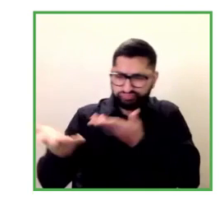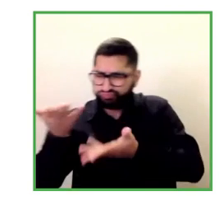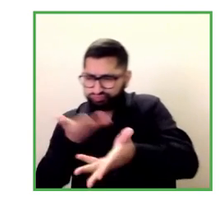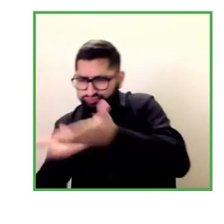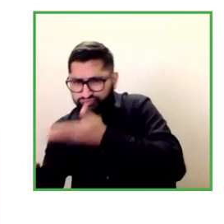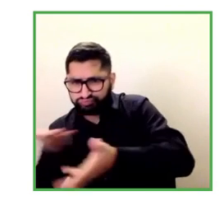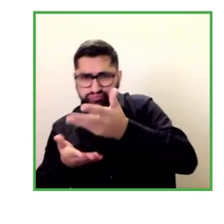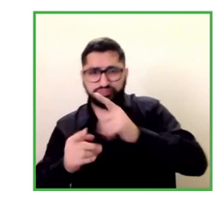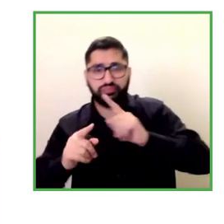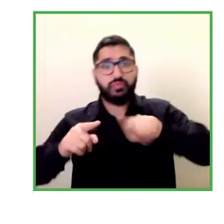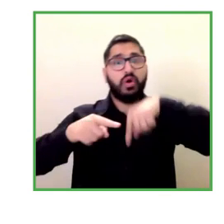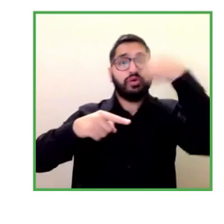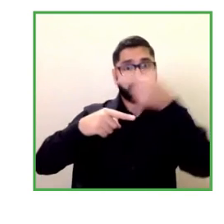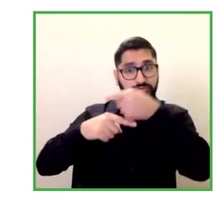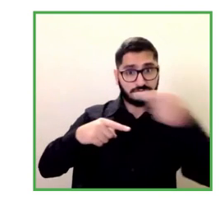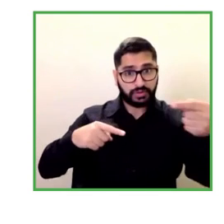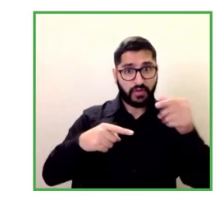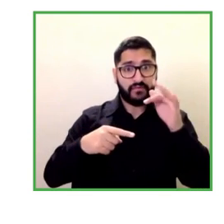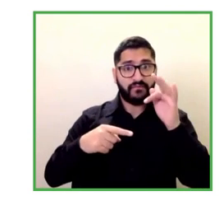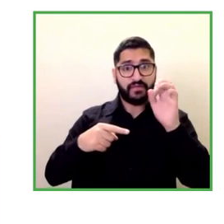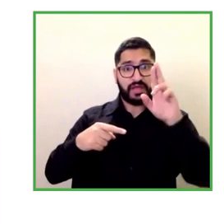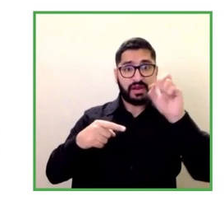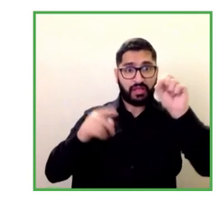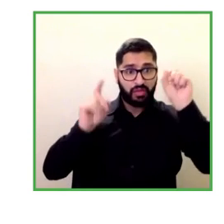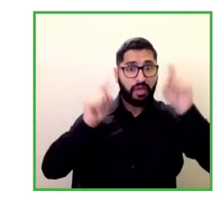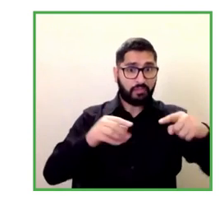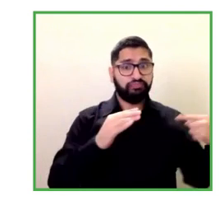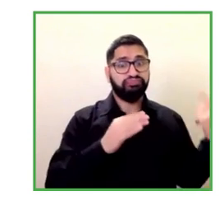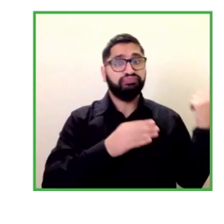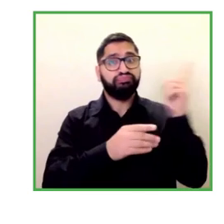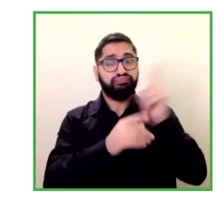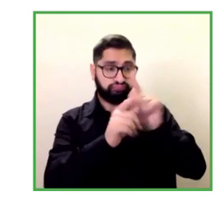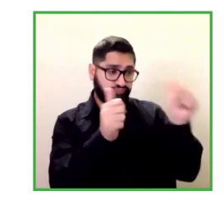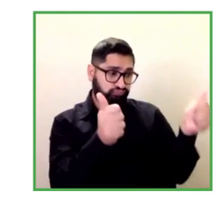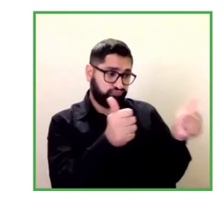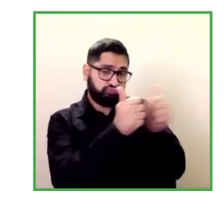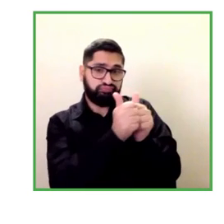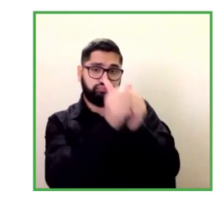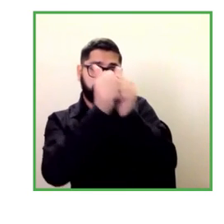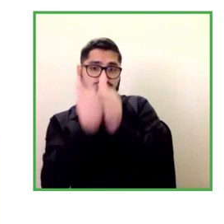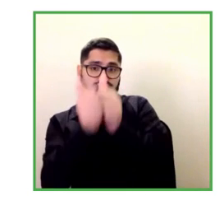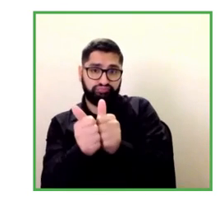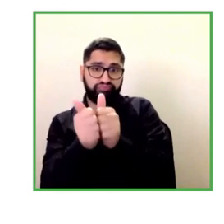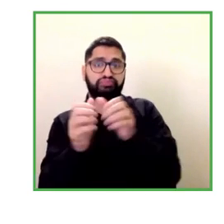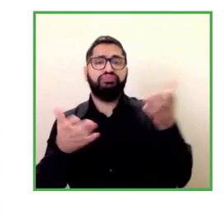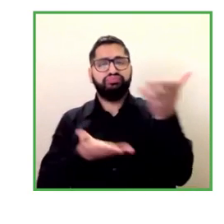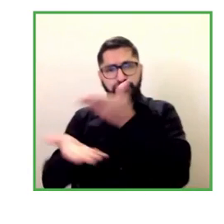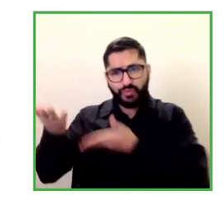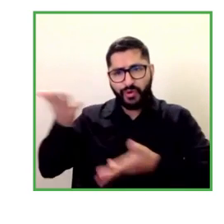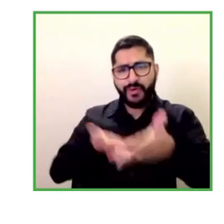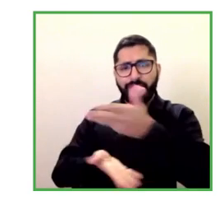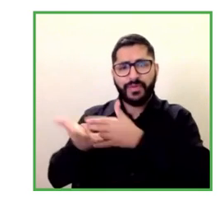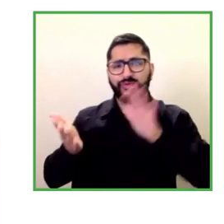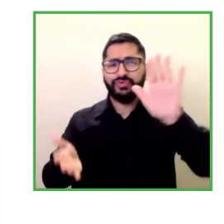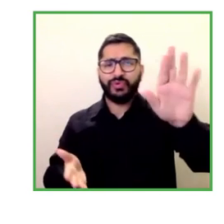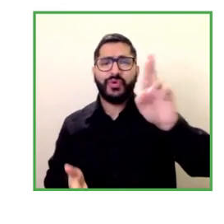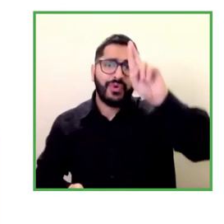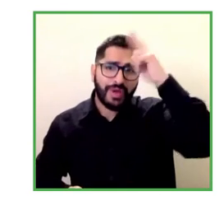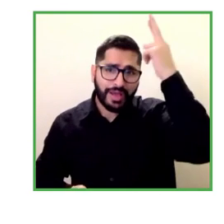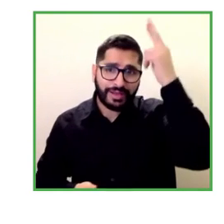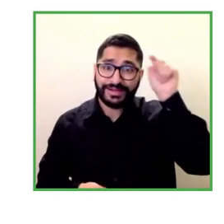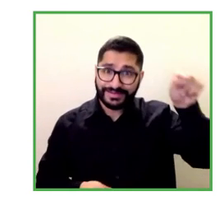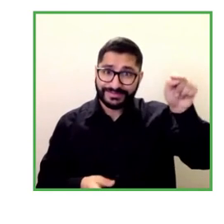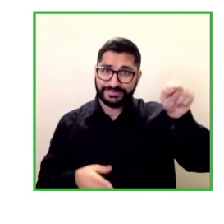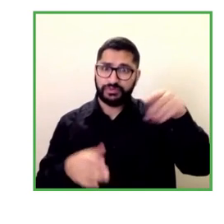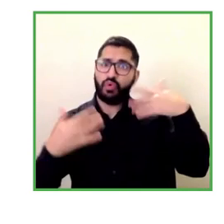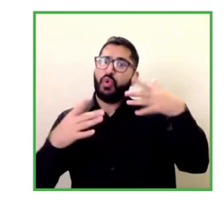next week, Fernando will be joining us and sharing from Uruguay about their